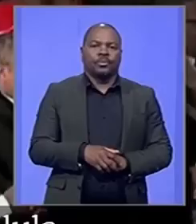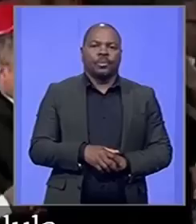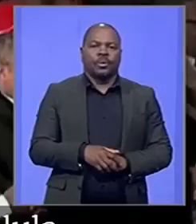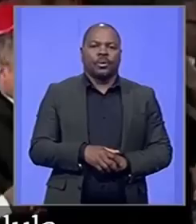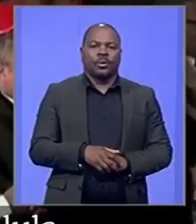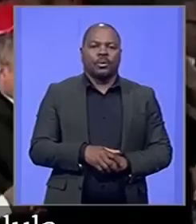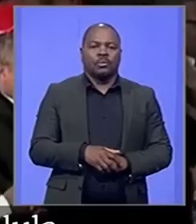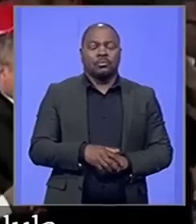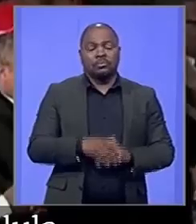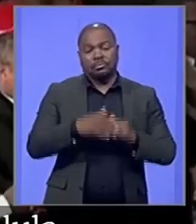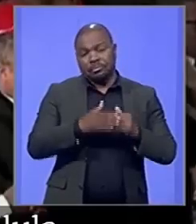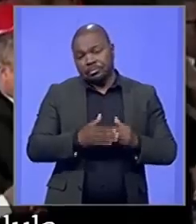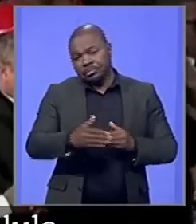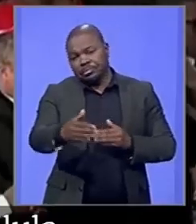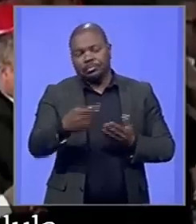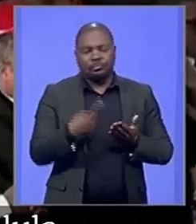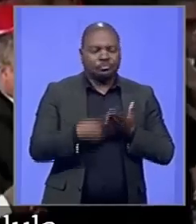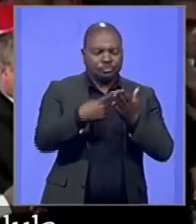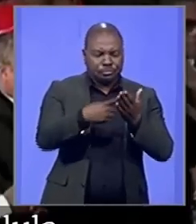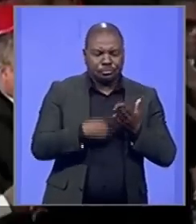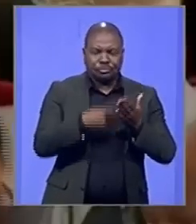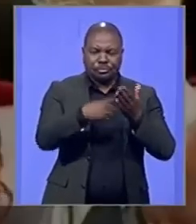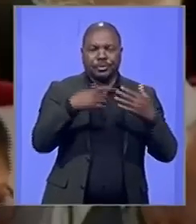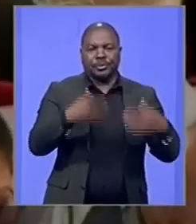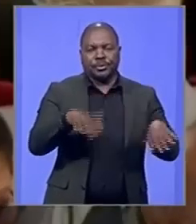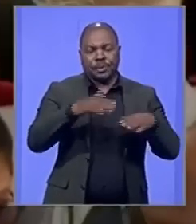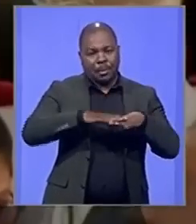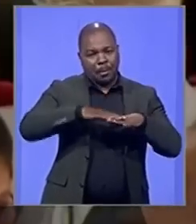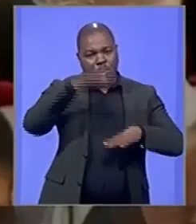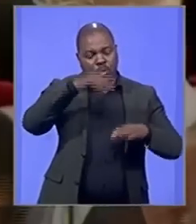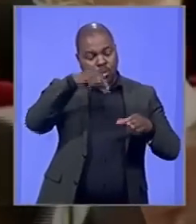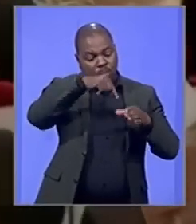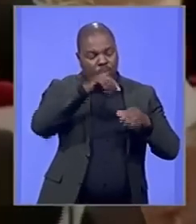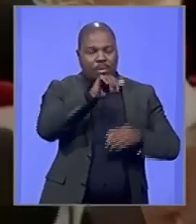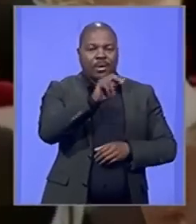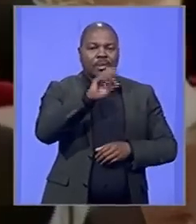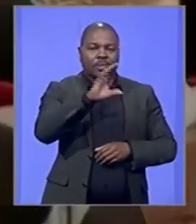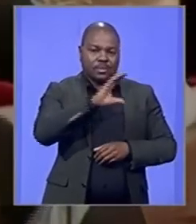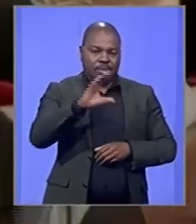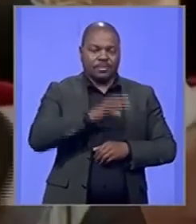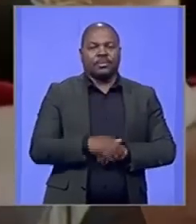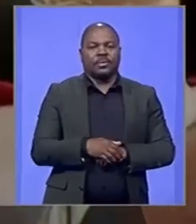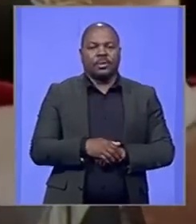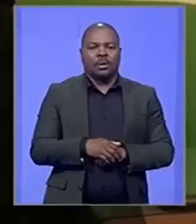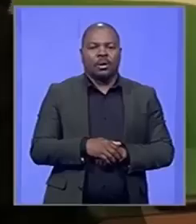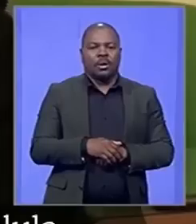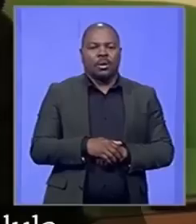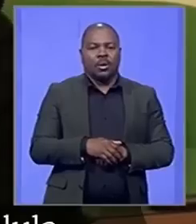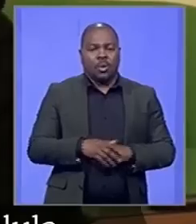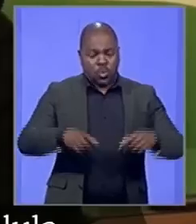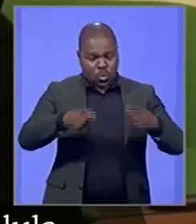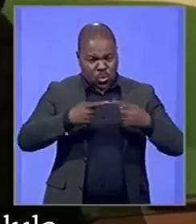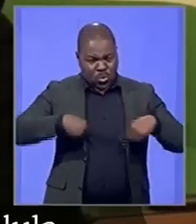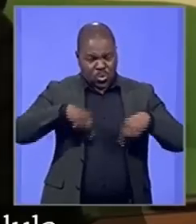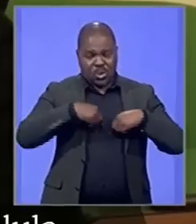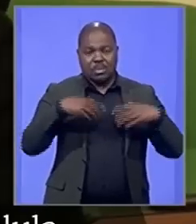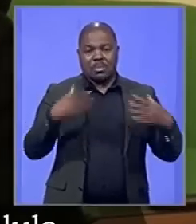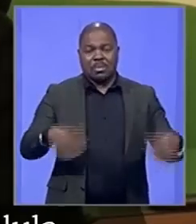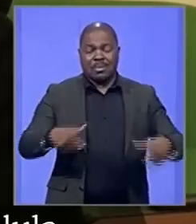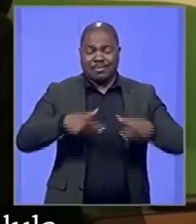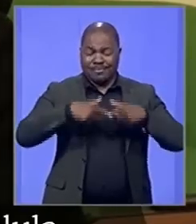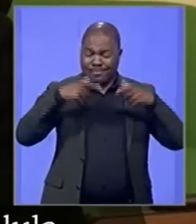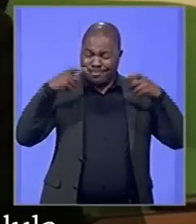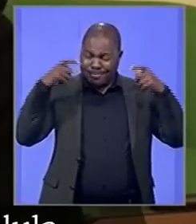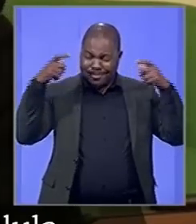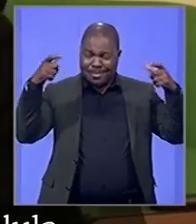Go tlile go nna le ditherisano tse di maatla mo isagong mo lekokong la ANC. We are in a big